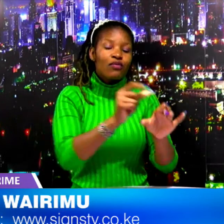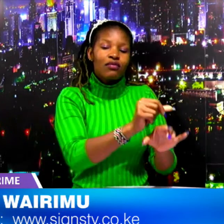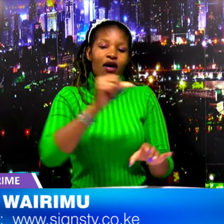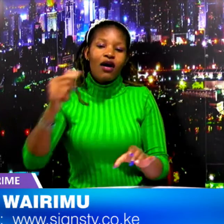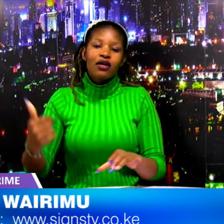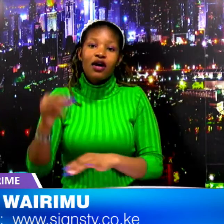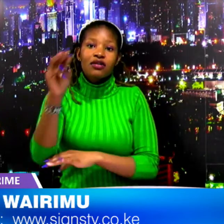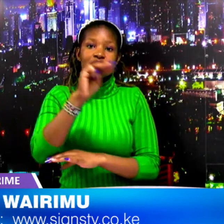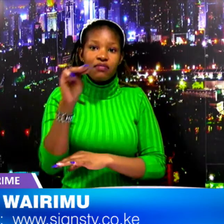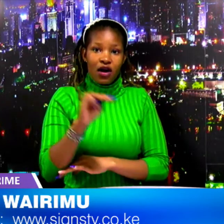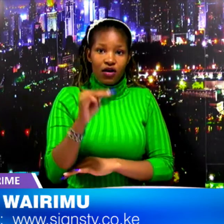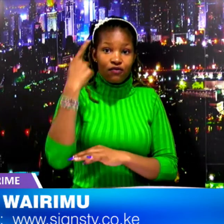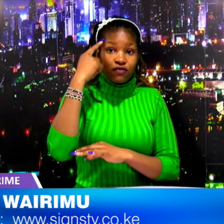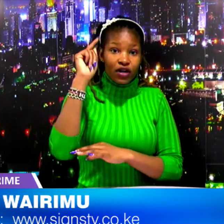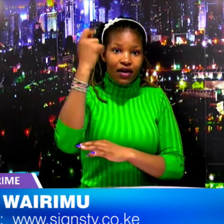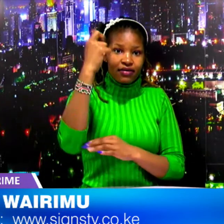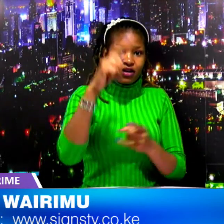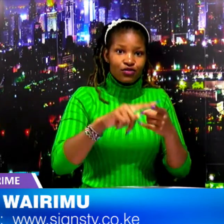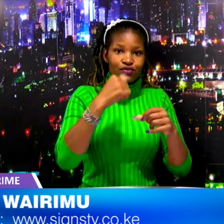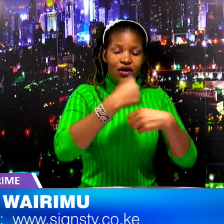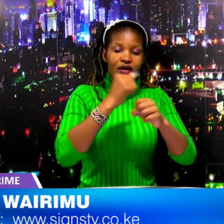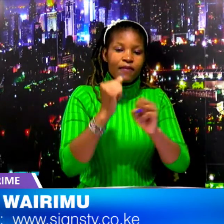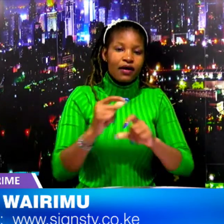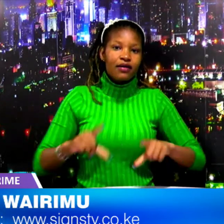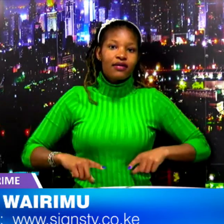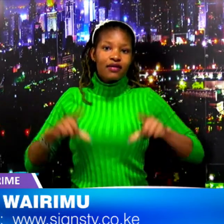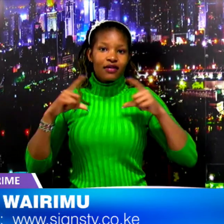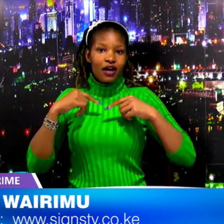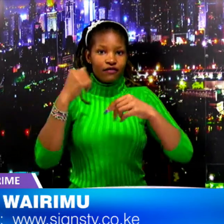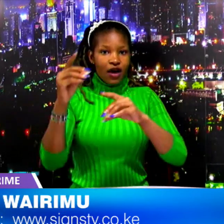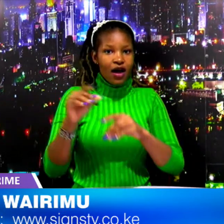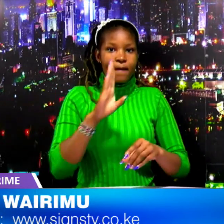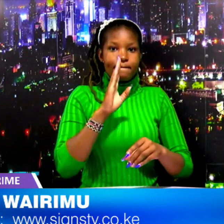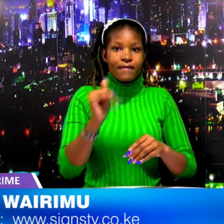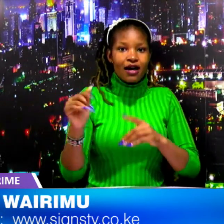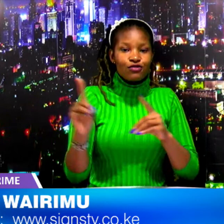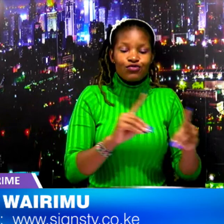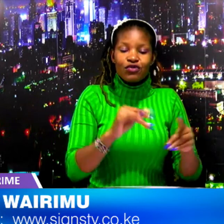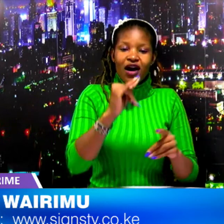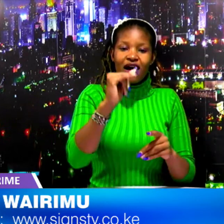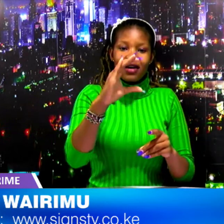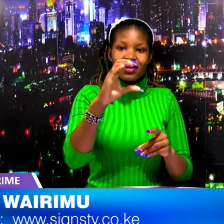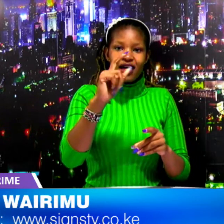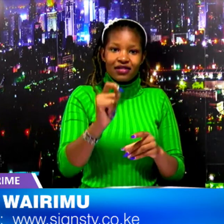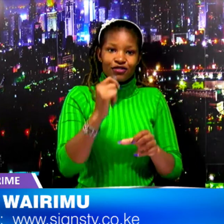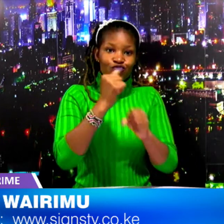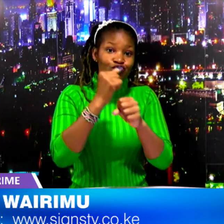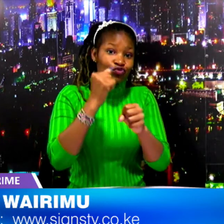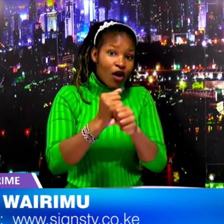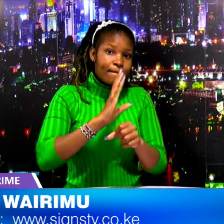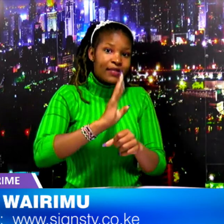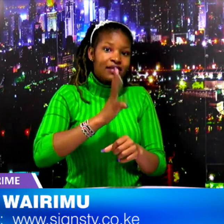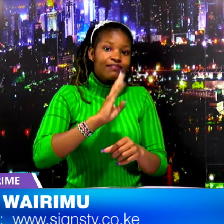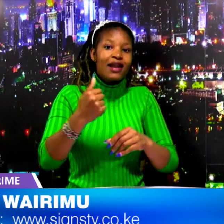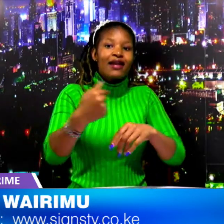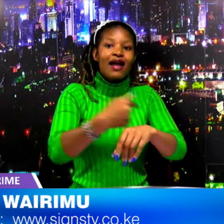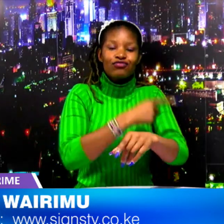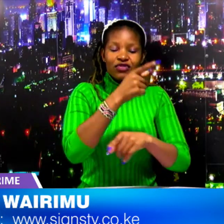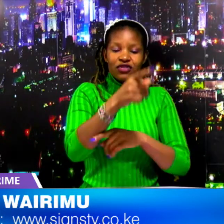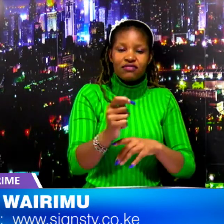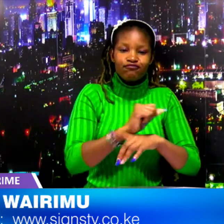and were being asked to join other millions of Kenyans to make a living by